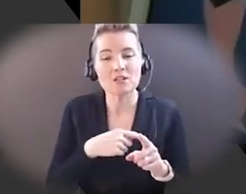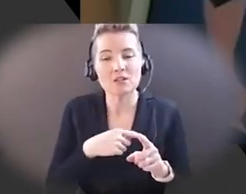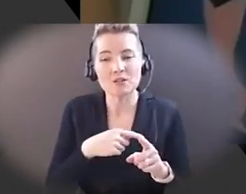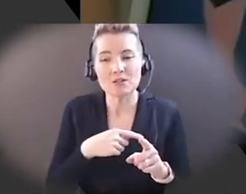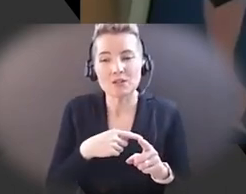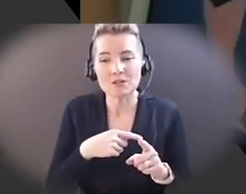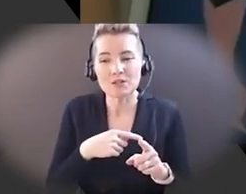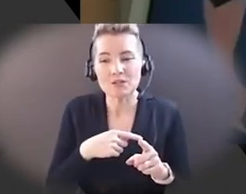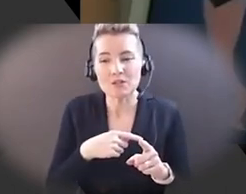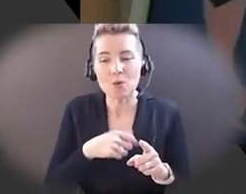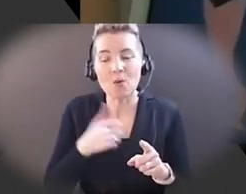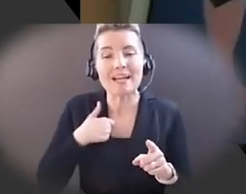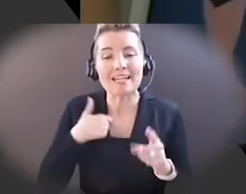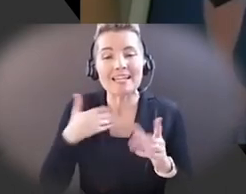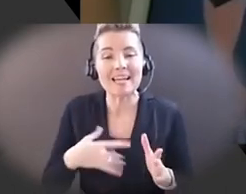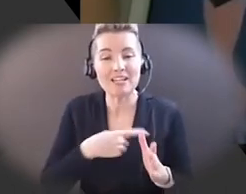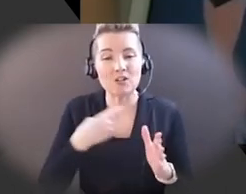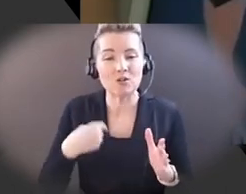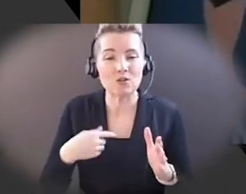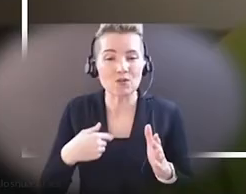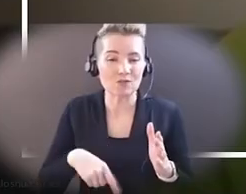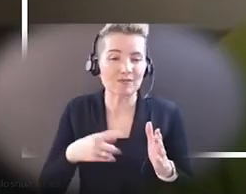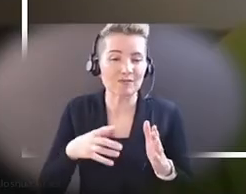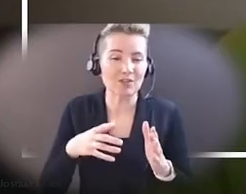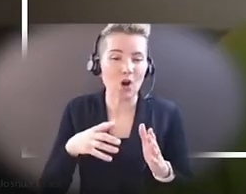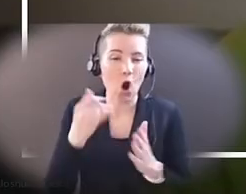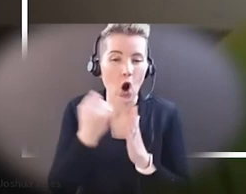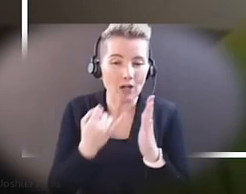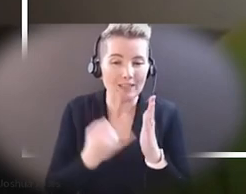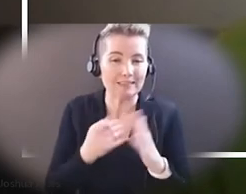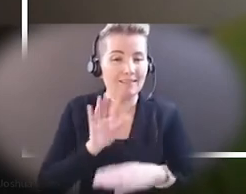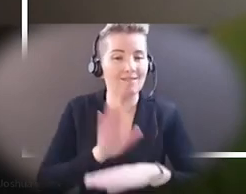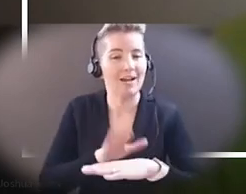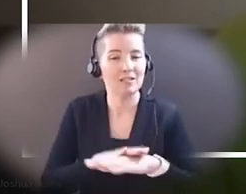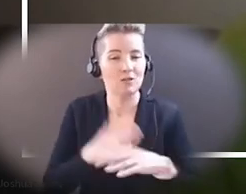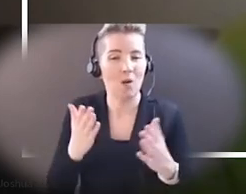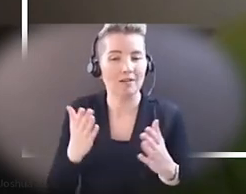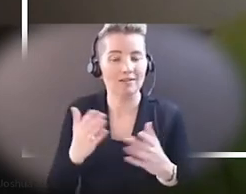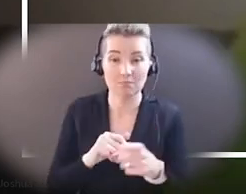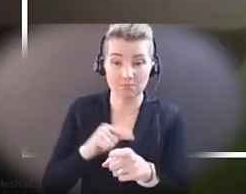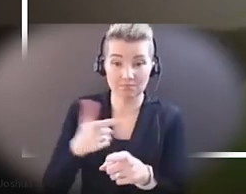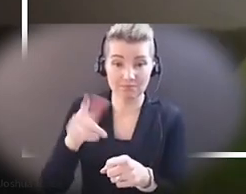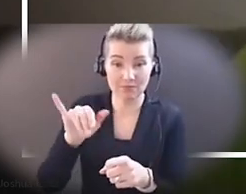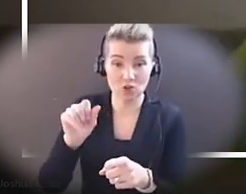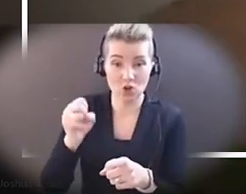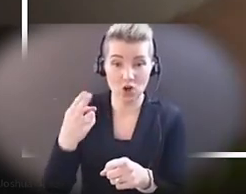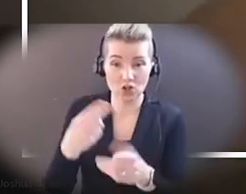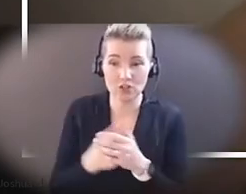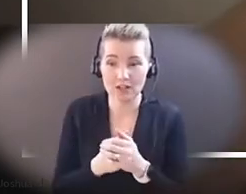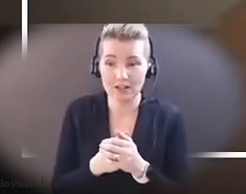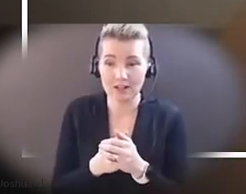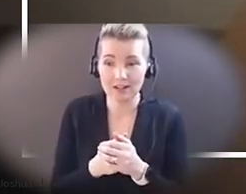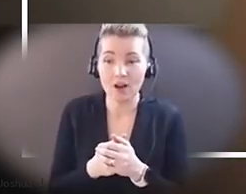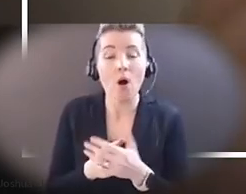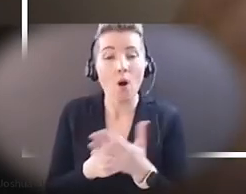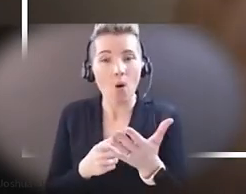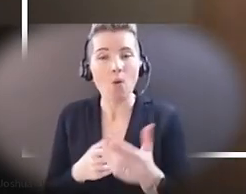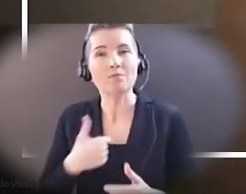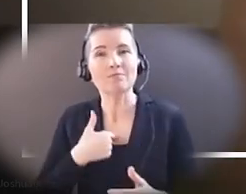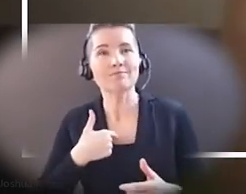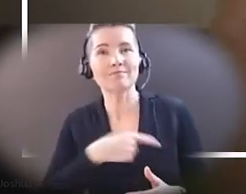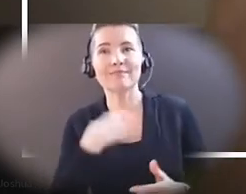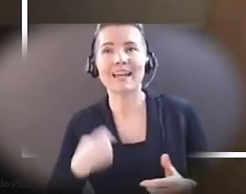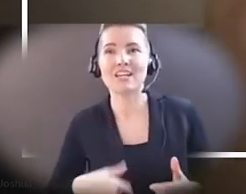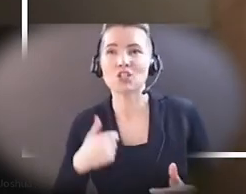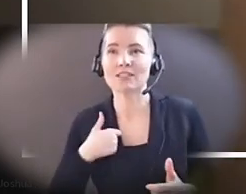one? Yeah, for sure. So my best advice, just for art in general, and also actually as an Asian Canadian, would be